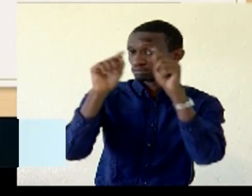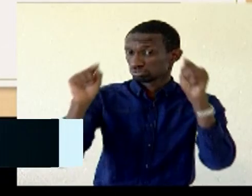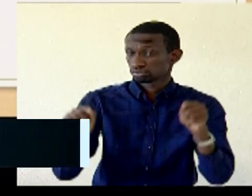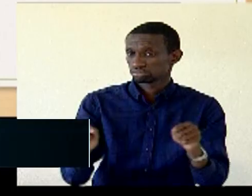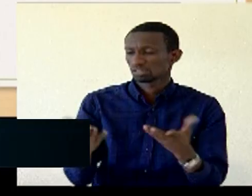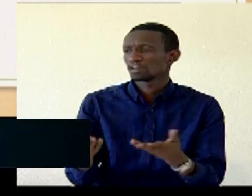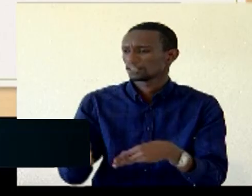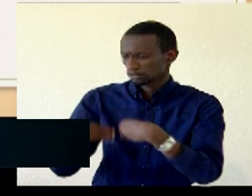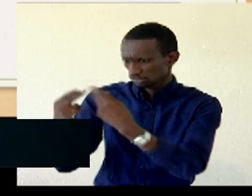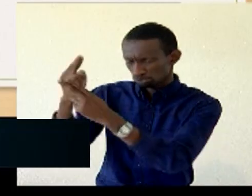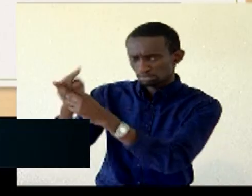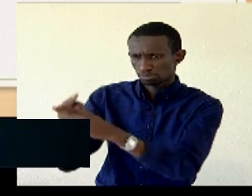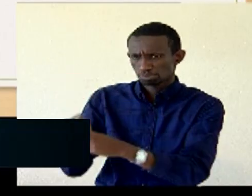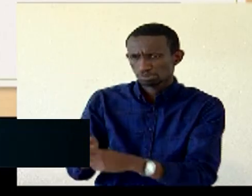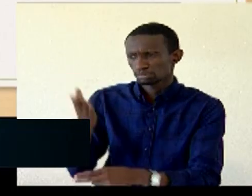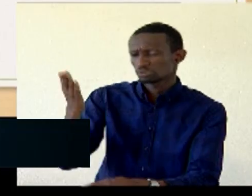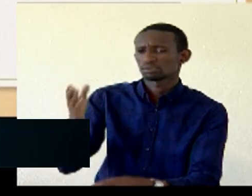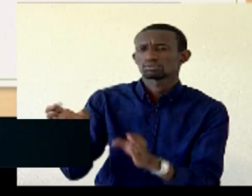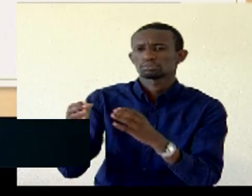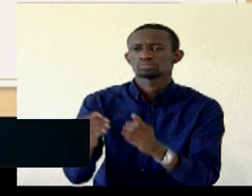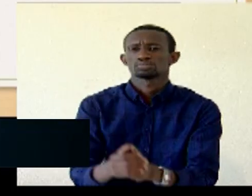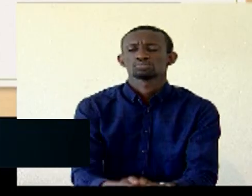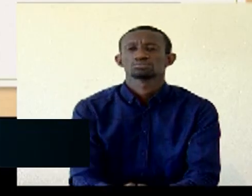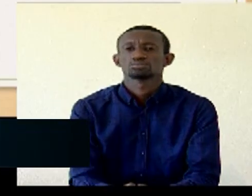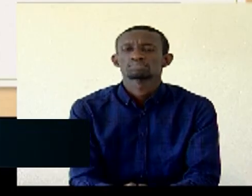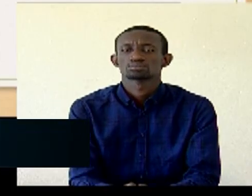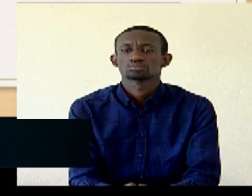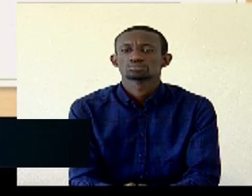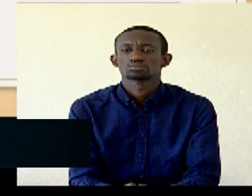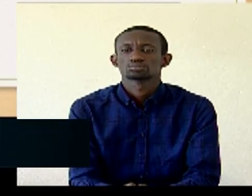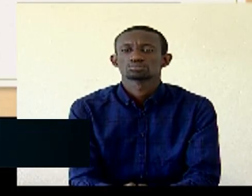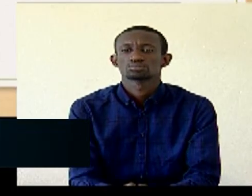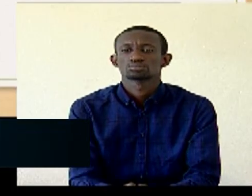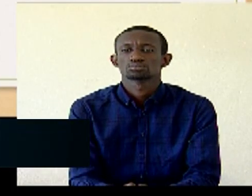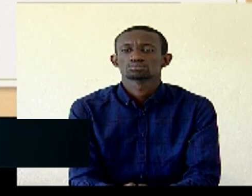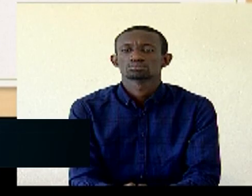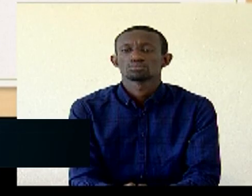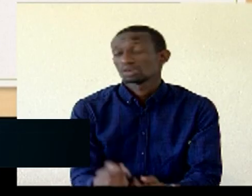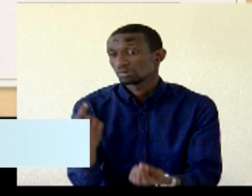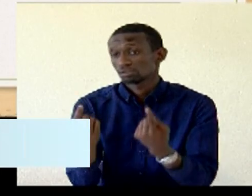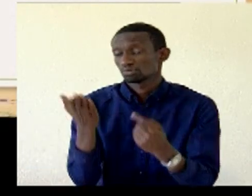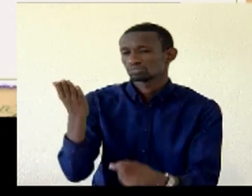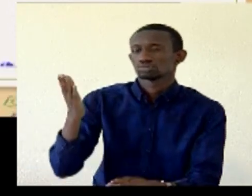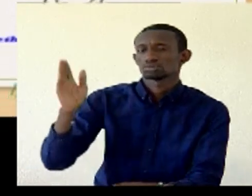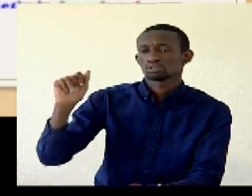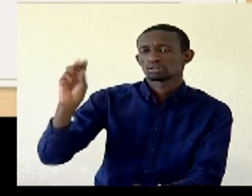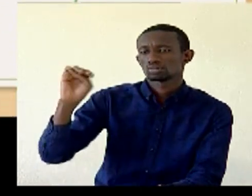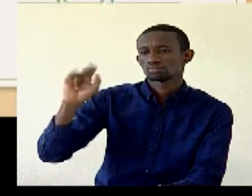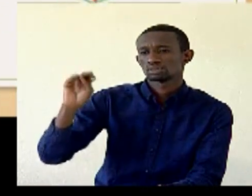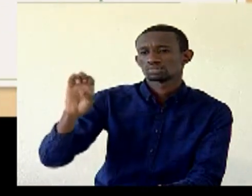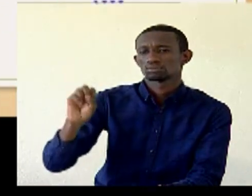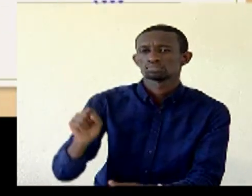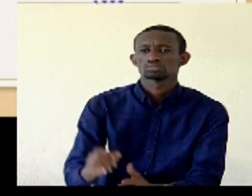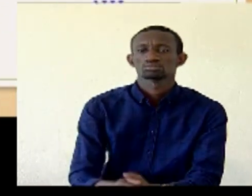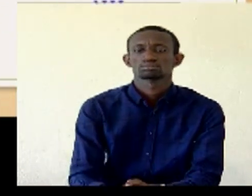the nomenclature of these compounds, or some of these amines as we may